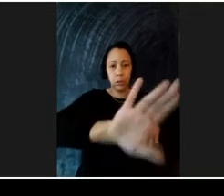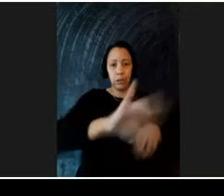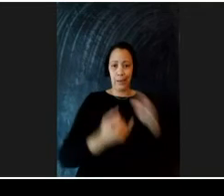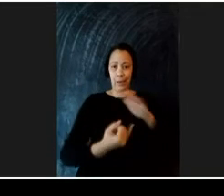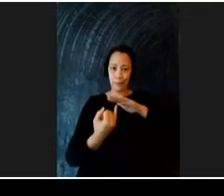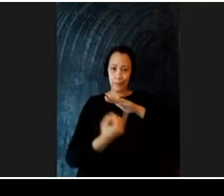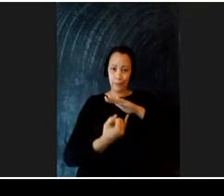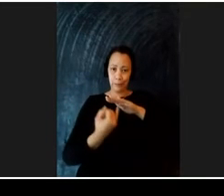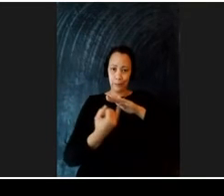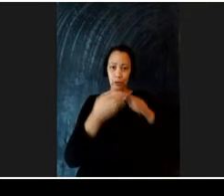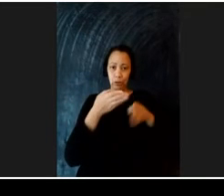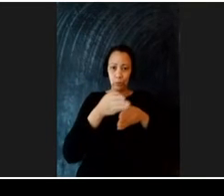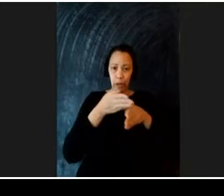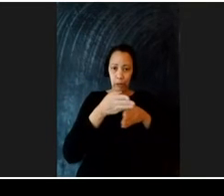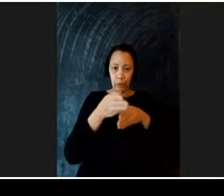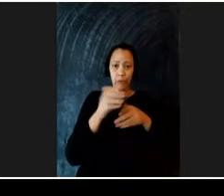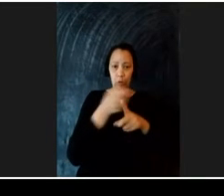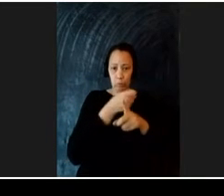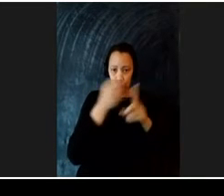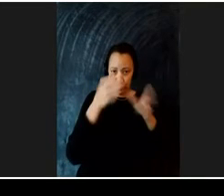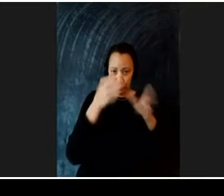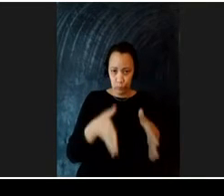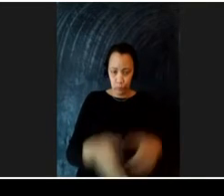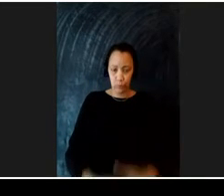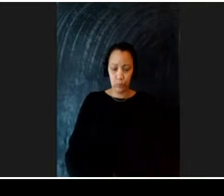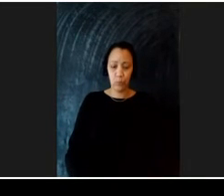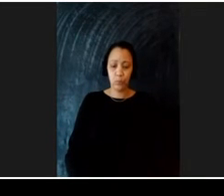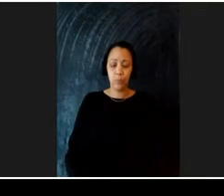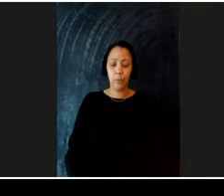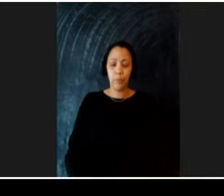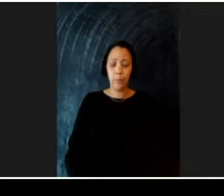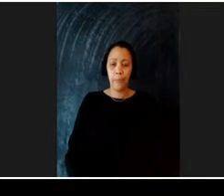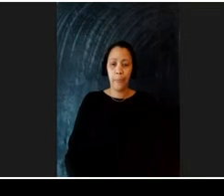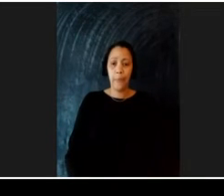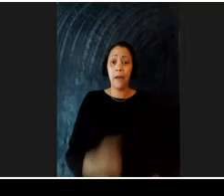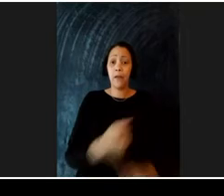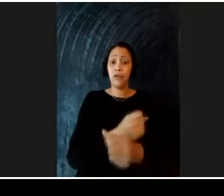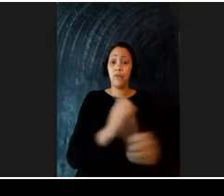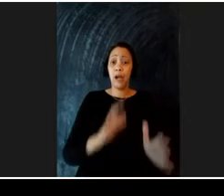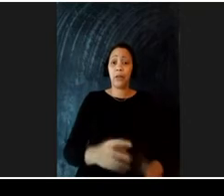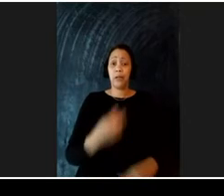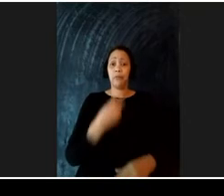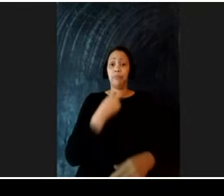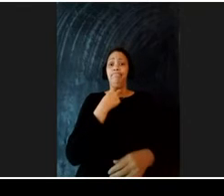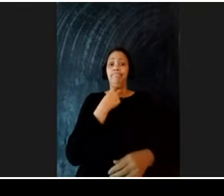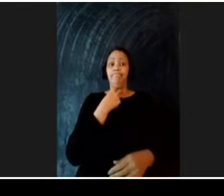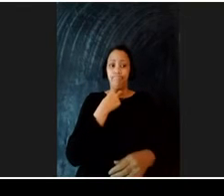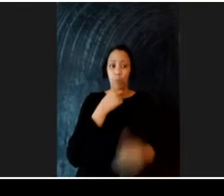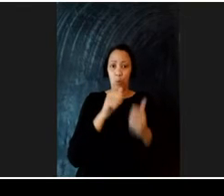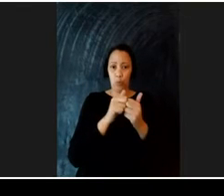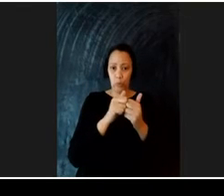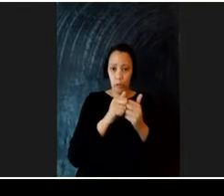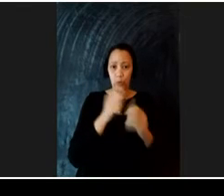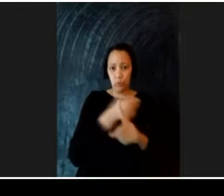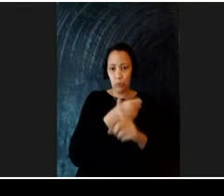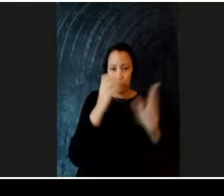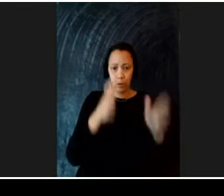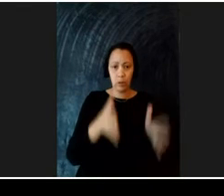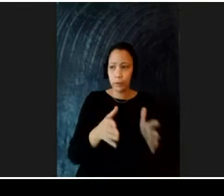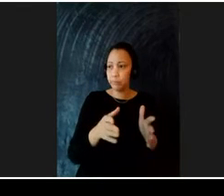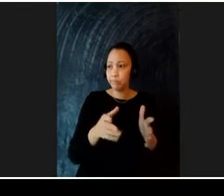child we have deepening concerns about ACS interaction with survivors where the entry point is educational